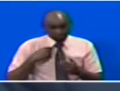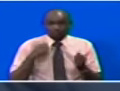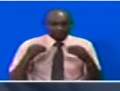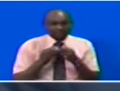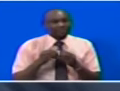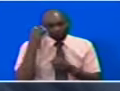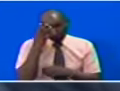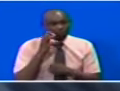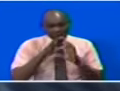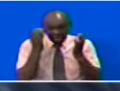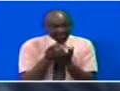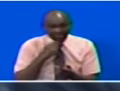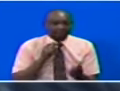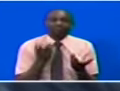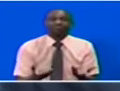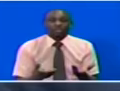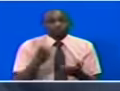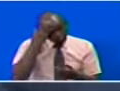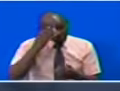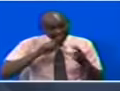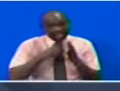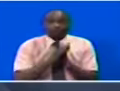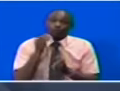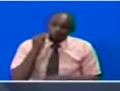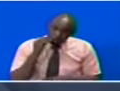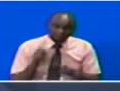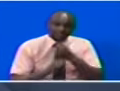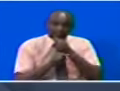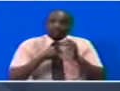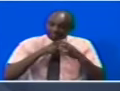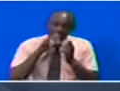this. Because, as I said, charity begins at home.